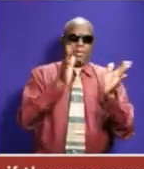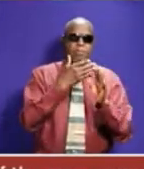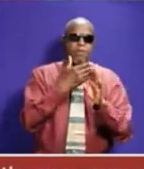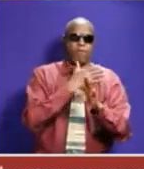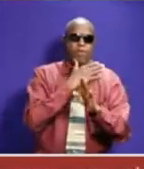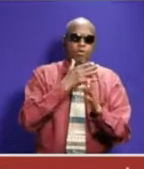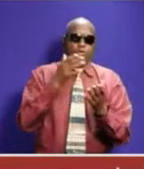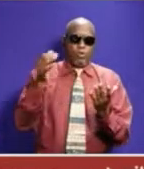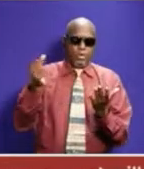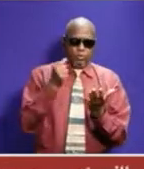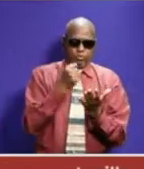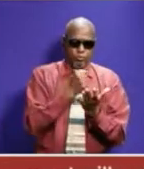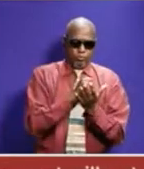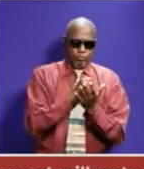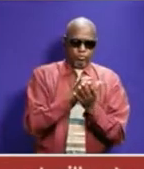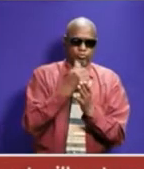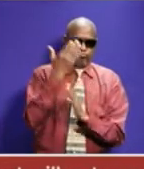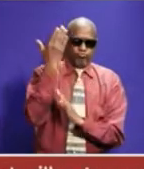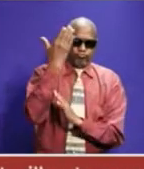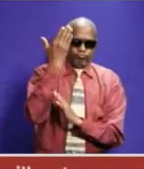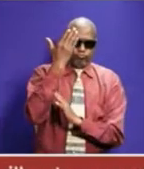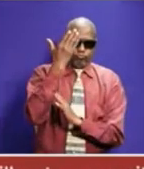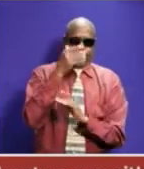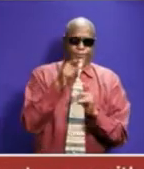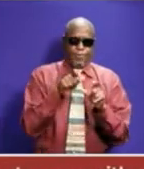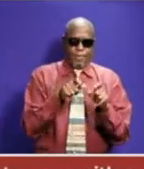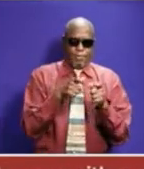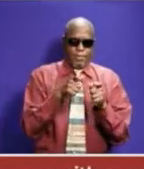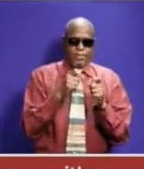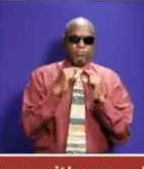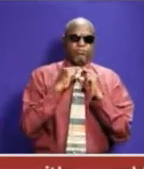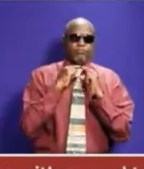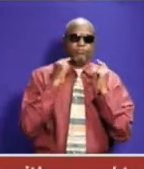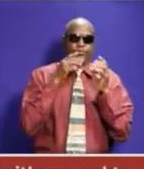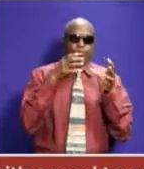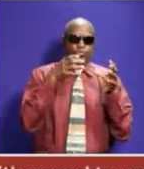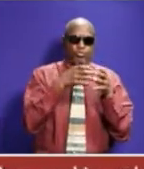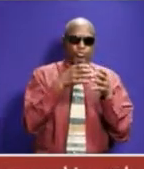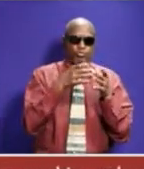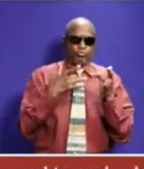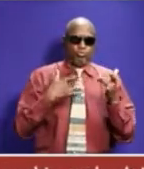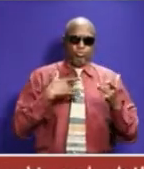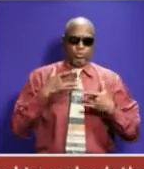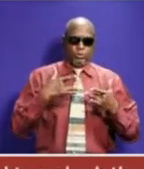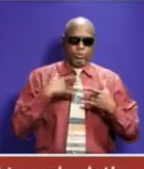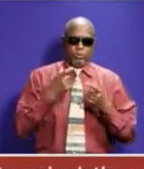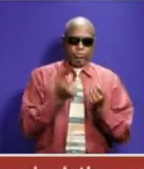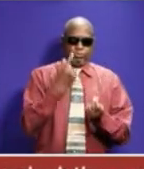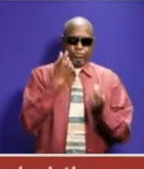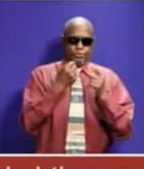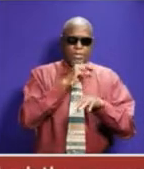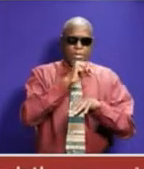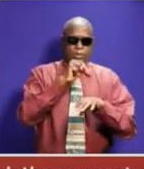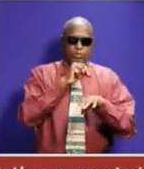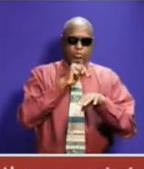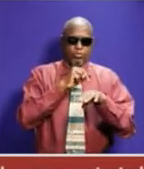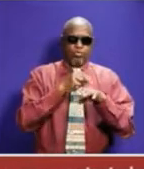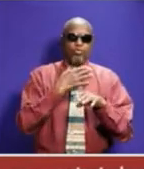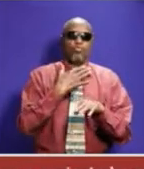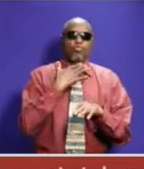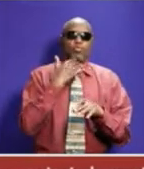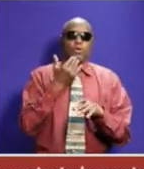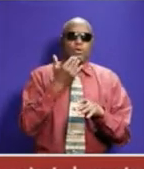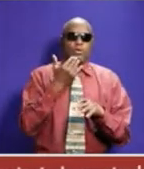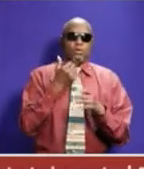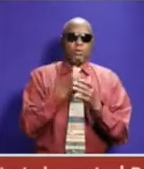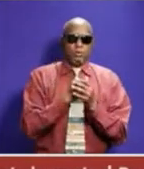adoption. Addressing the press in Nairobi, the clerics have raised concerns that the National Assembly is seeking to effect the recommendations